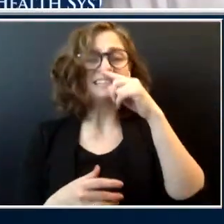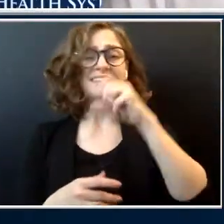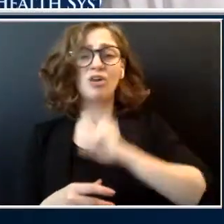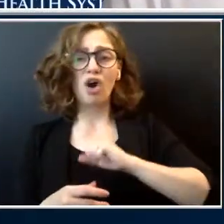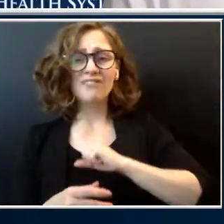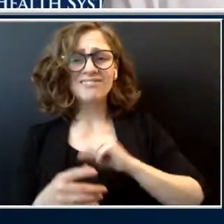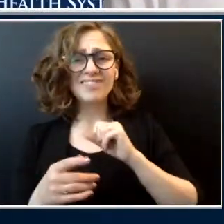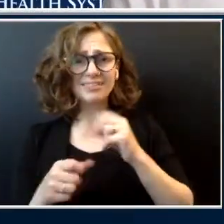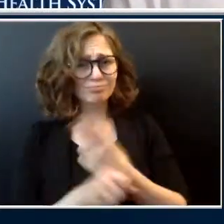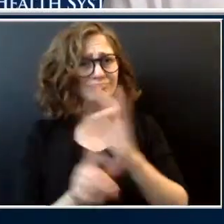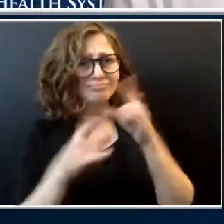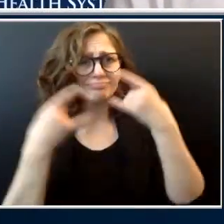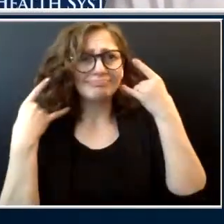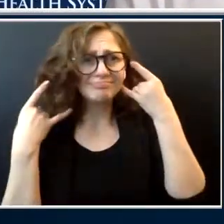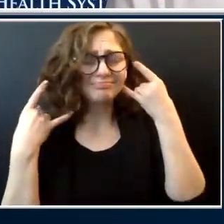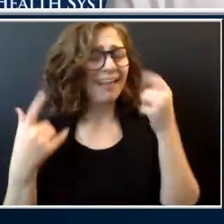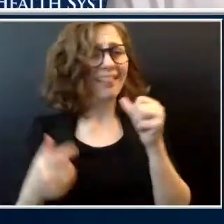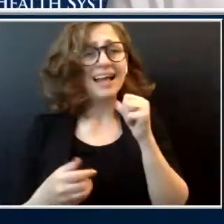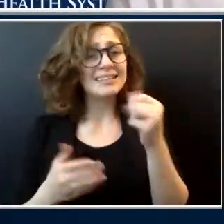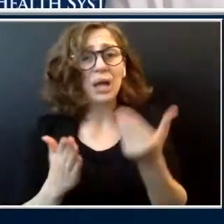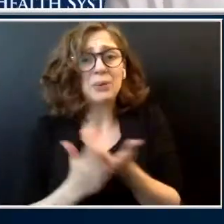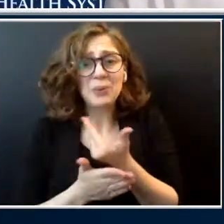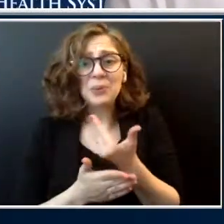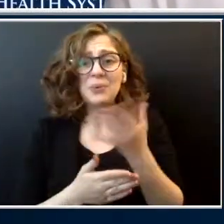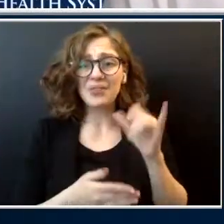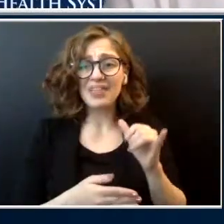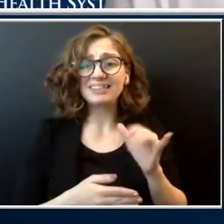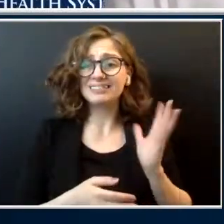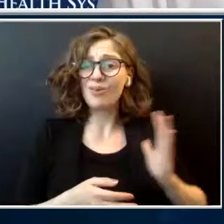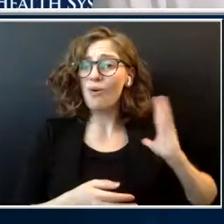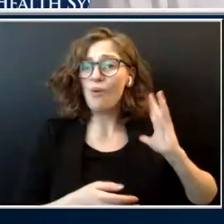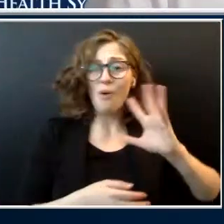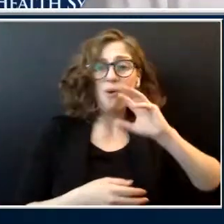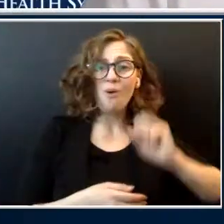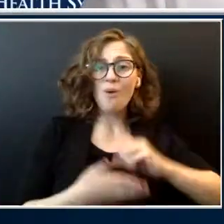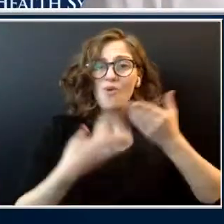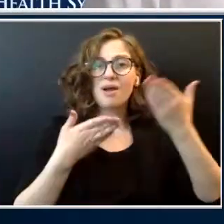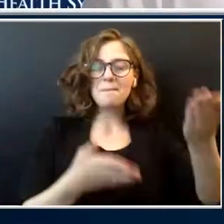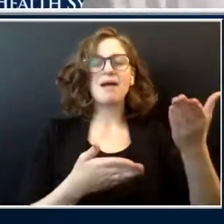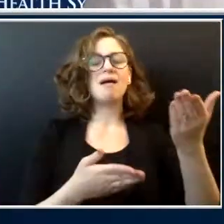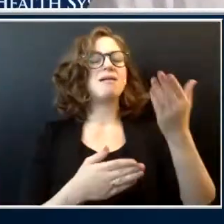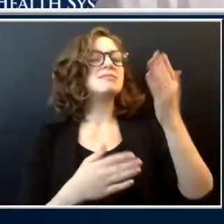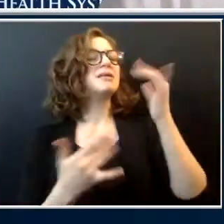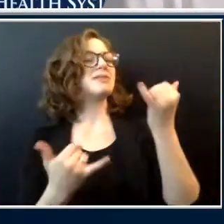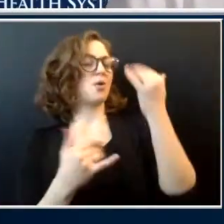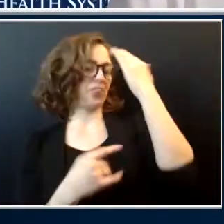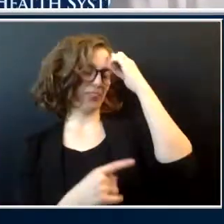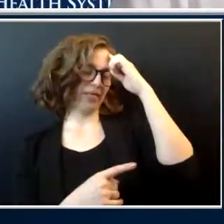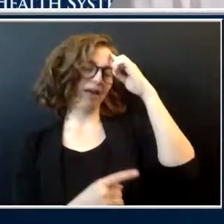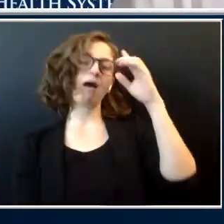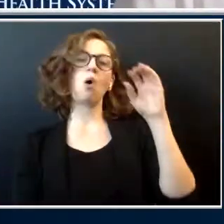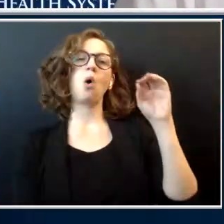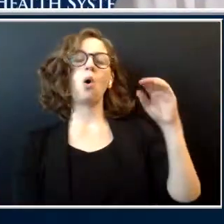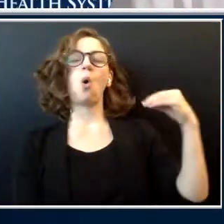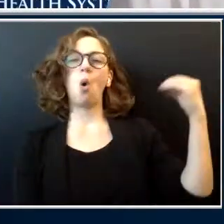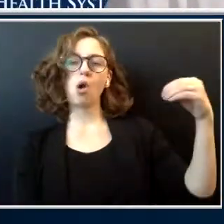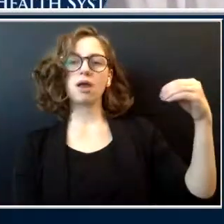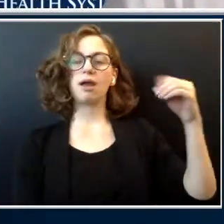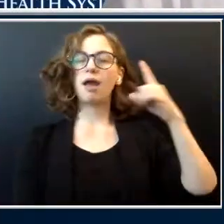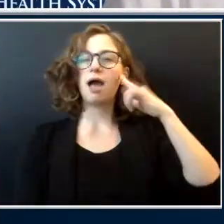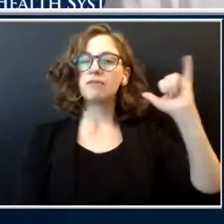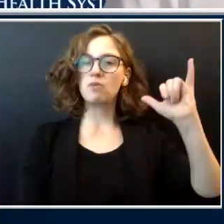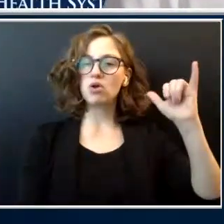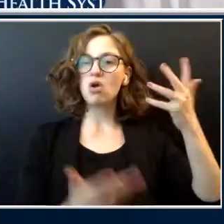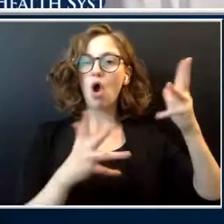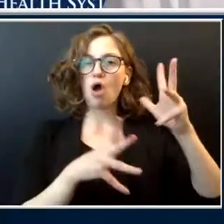old recommendation, not as many people have followed. Now, Oregon and California, I think, have kind of already adopted those standards. My understanding is they haven't really seen a marked increase